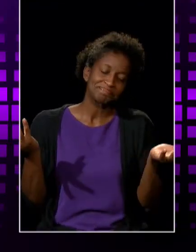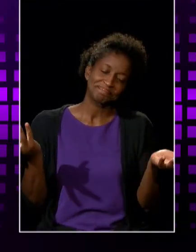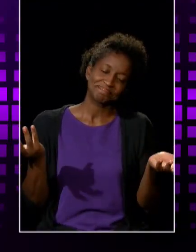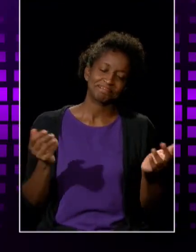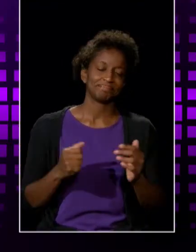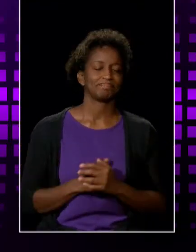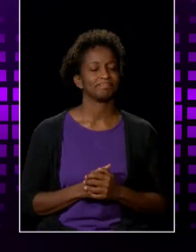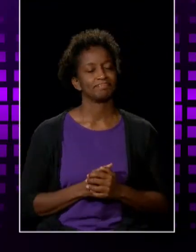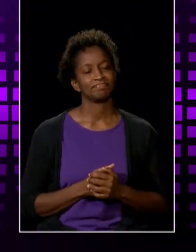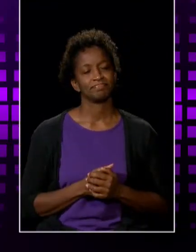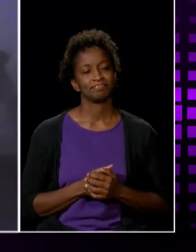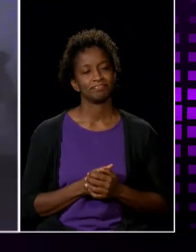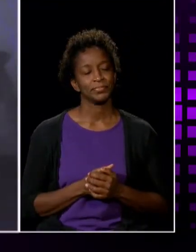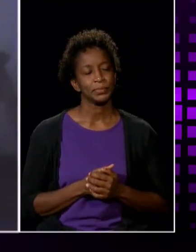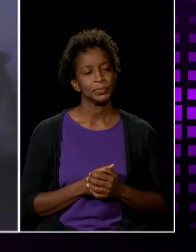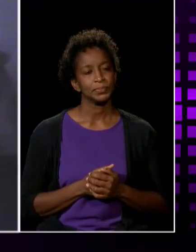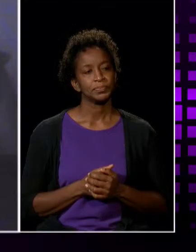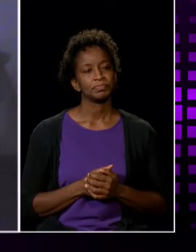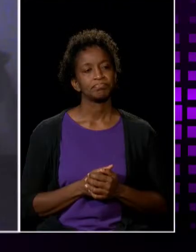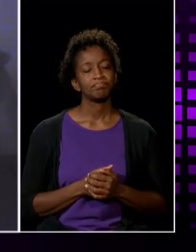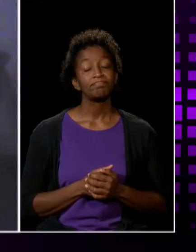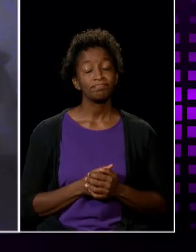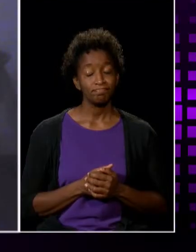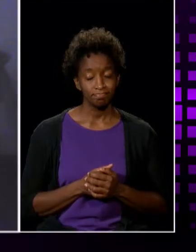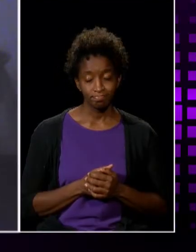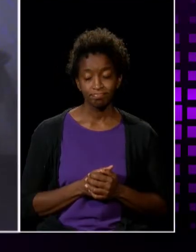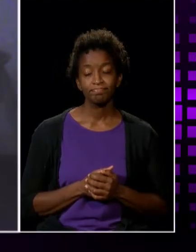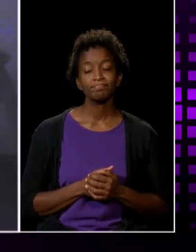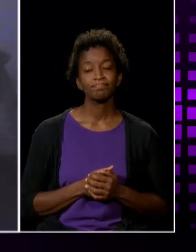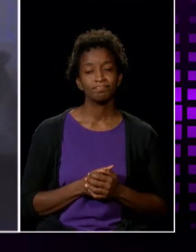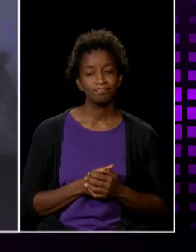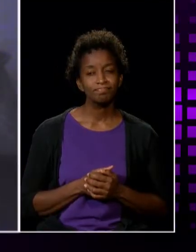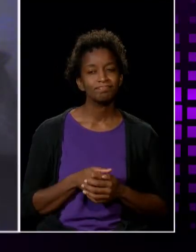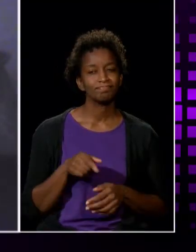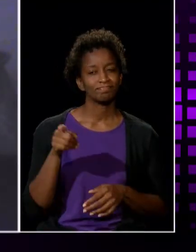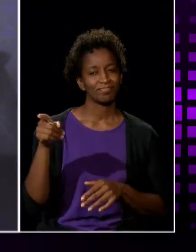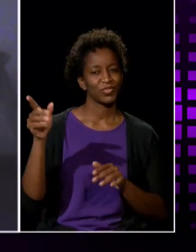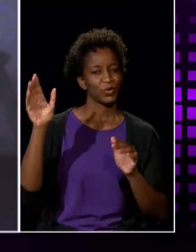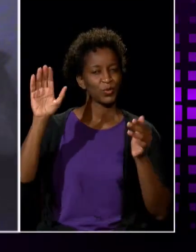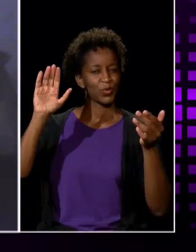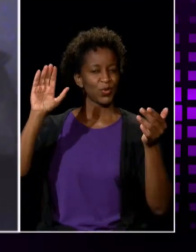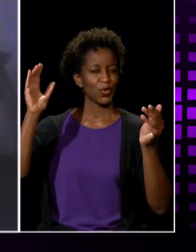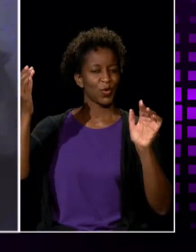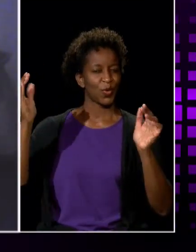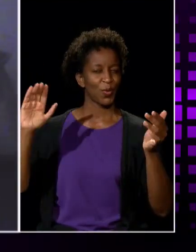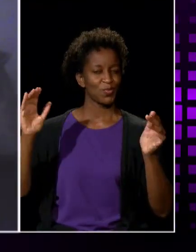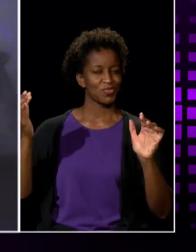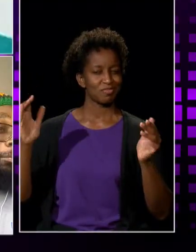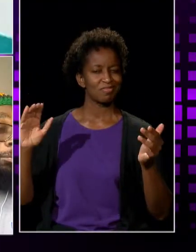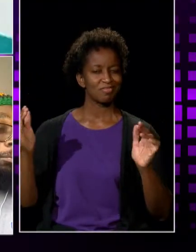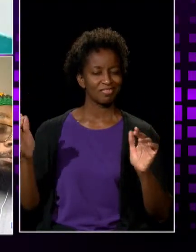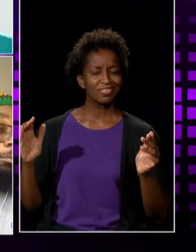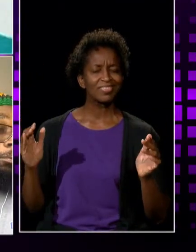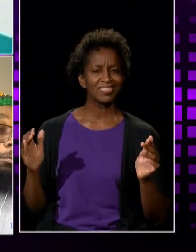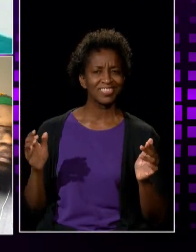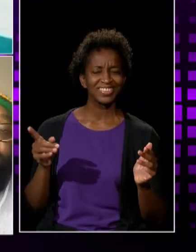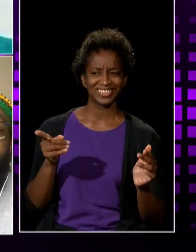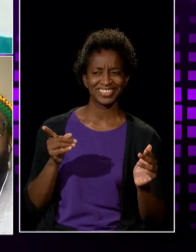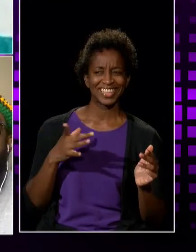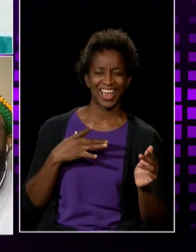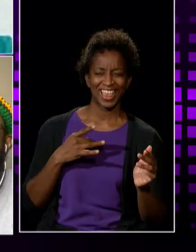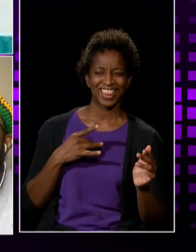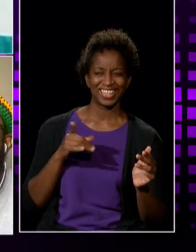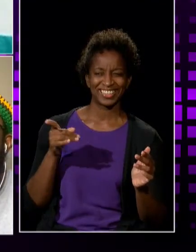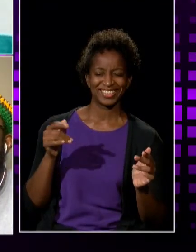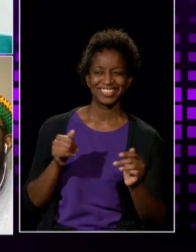done. Yes, I like the analogies you drew upon just now. So, Kevin, what are your thoughts